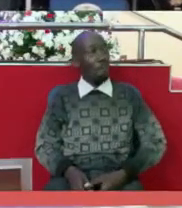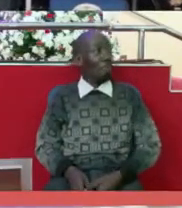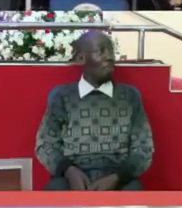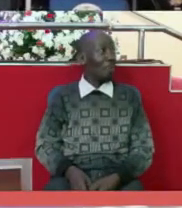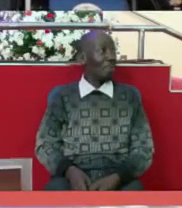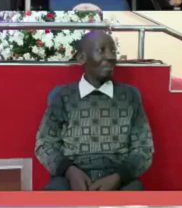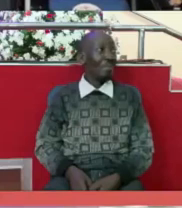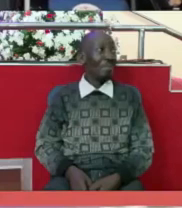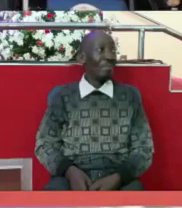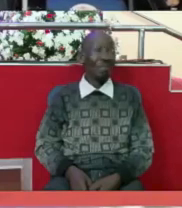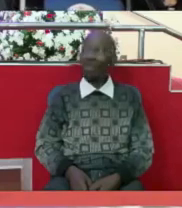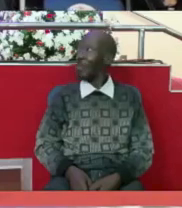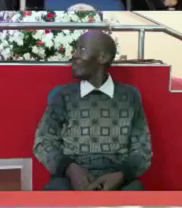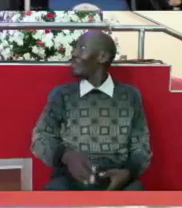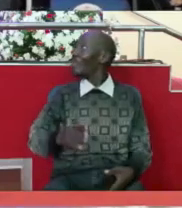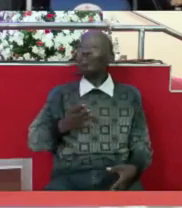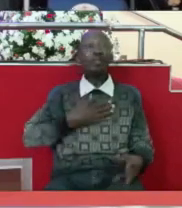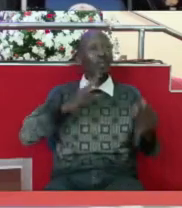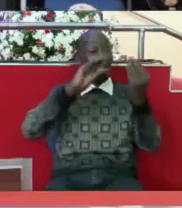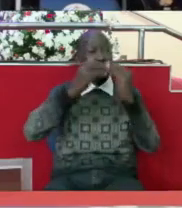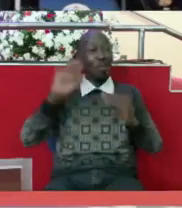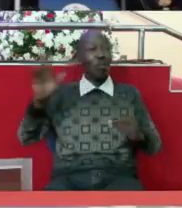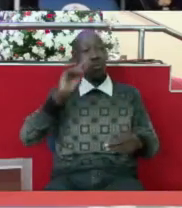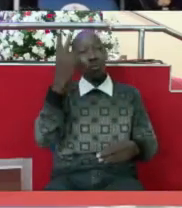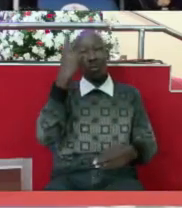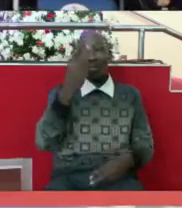Wait. I kissed mine twice.